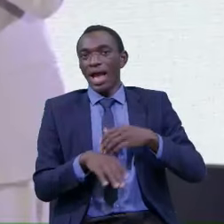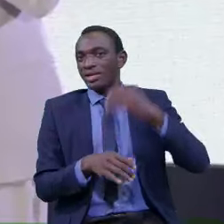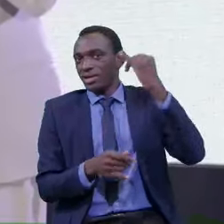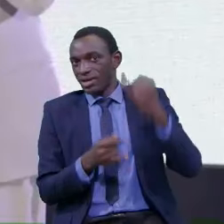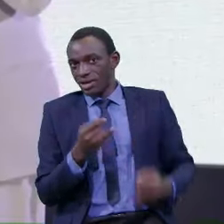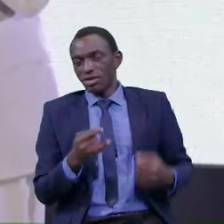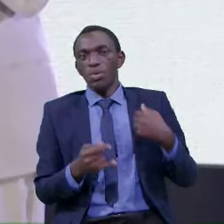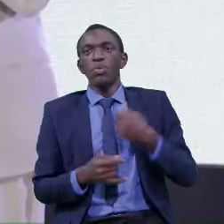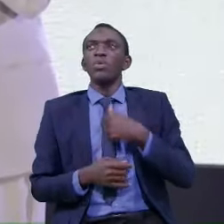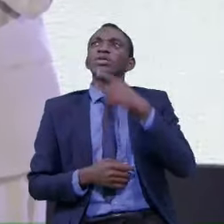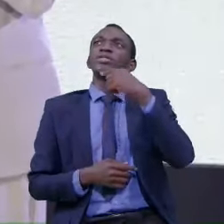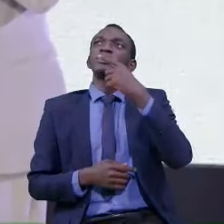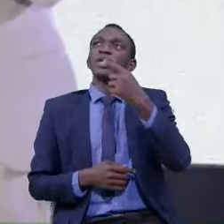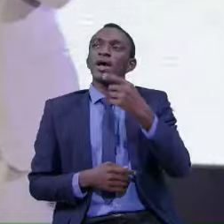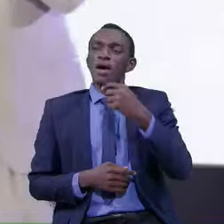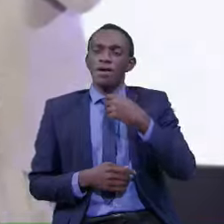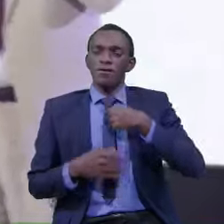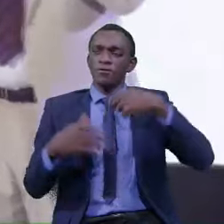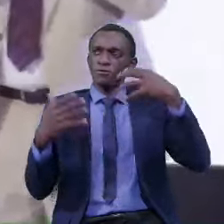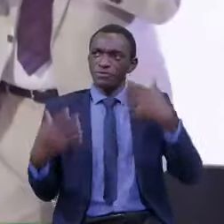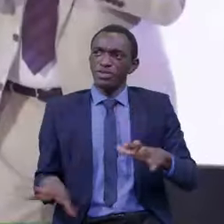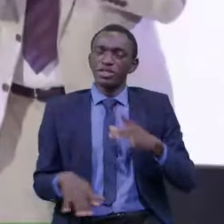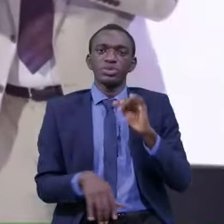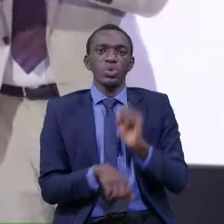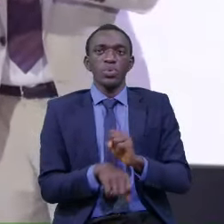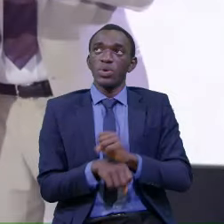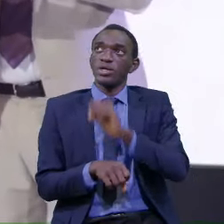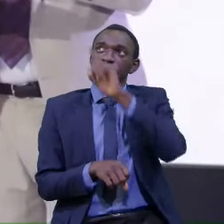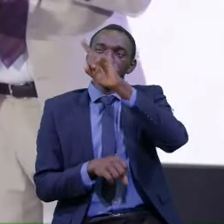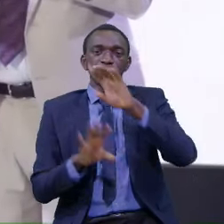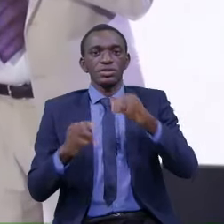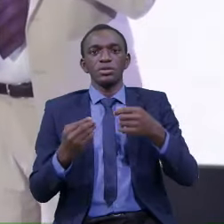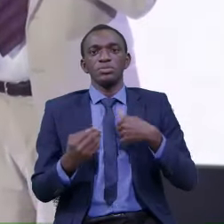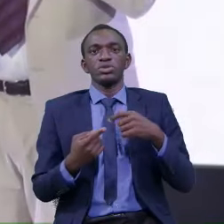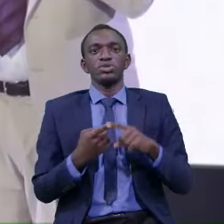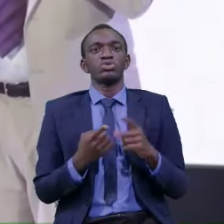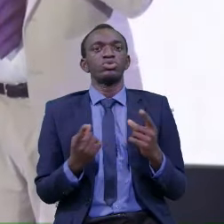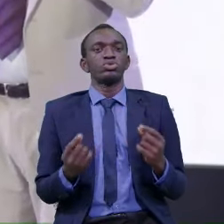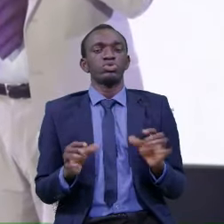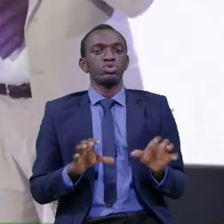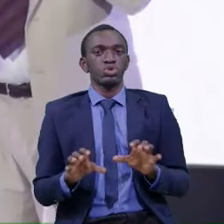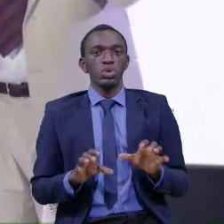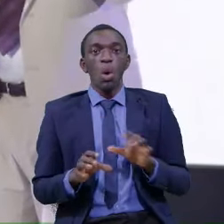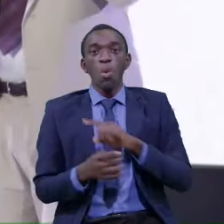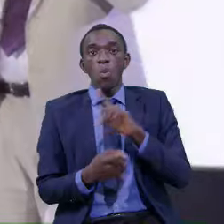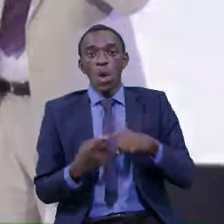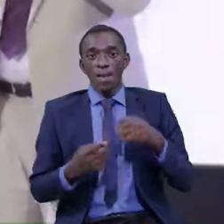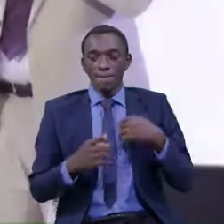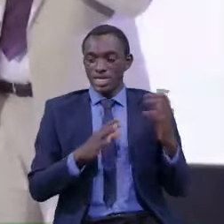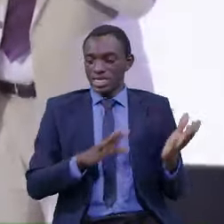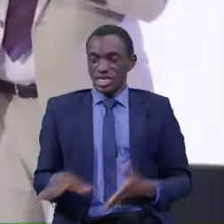the work he has given me to do. And when you leave here and you go to the